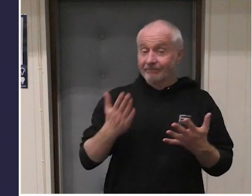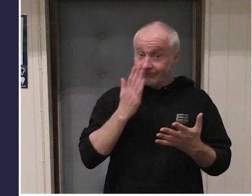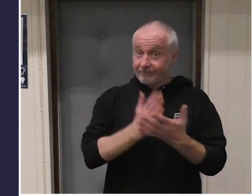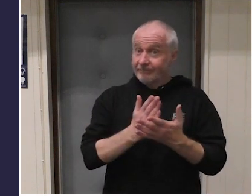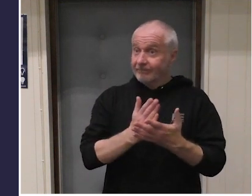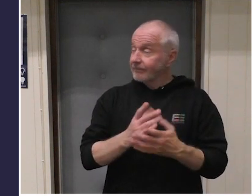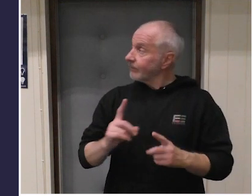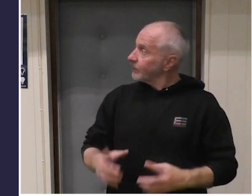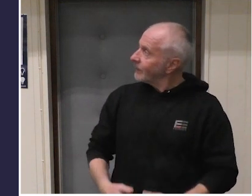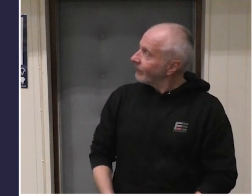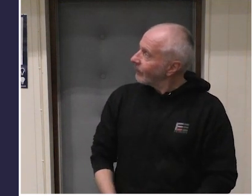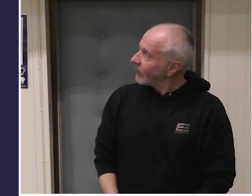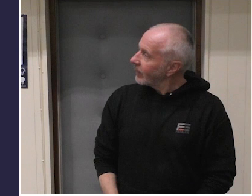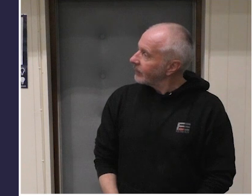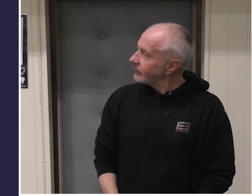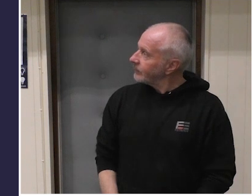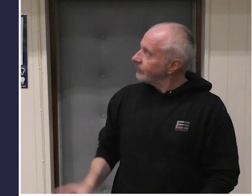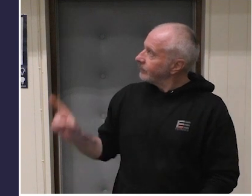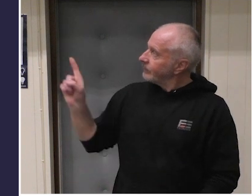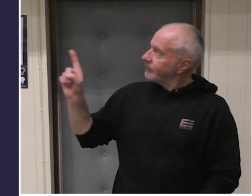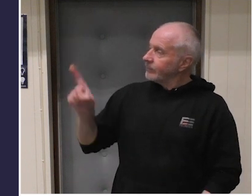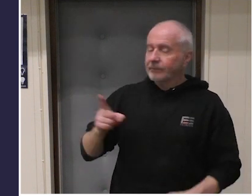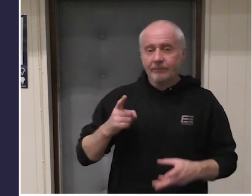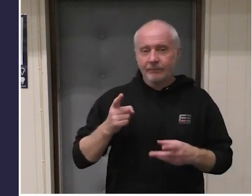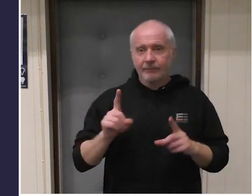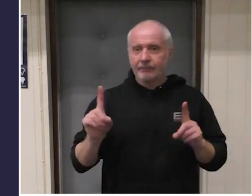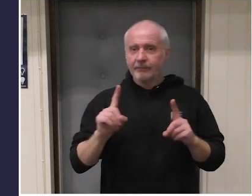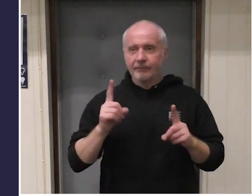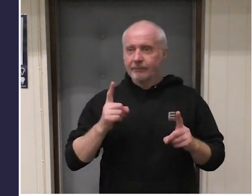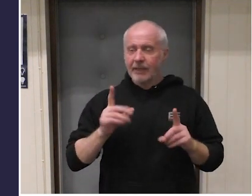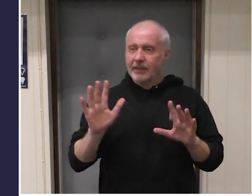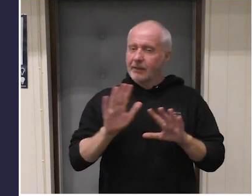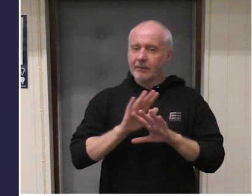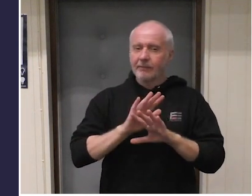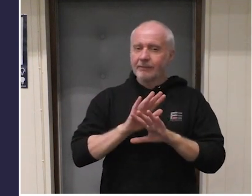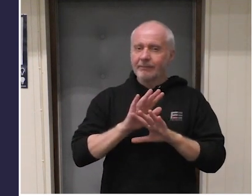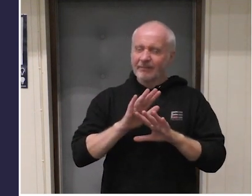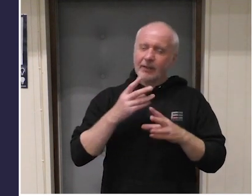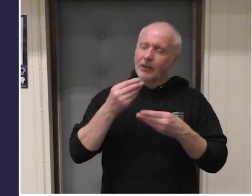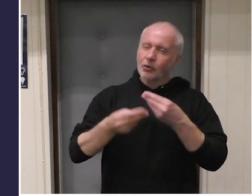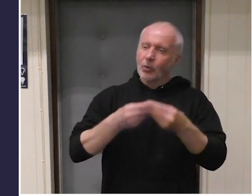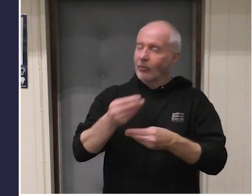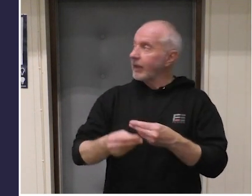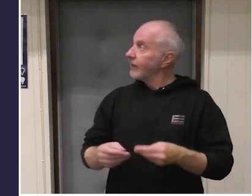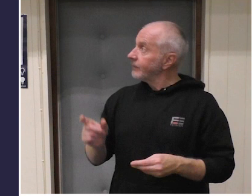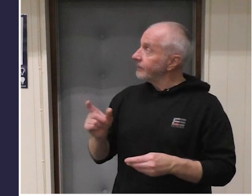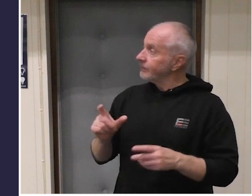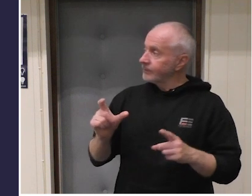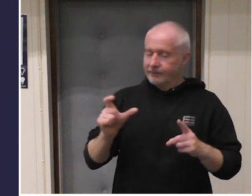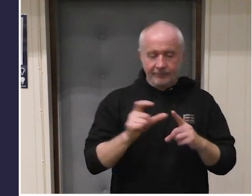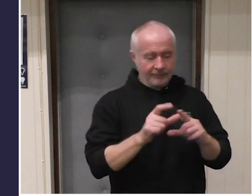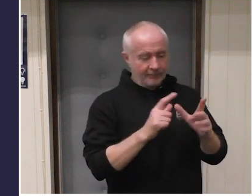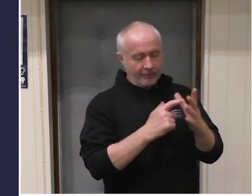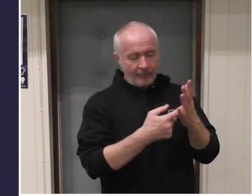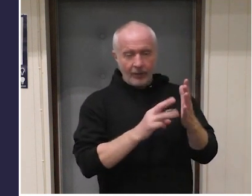So this is just a story. So this is not how evolution really works. And Darwin